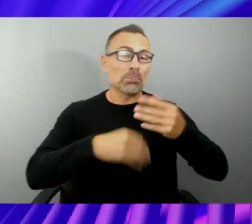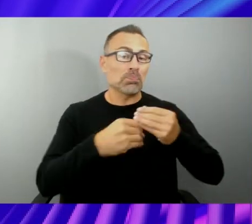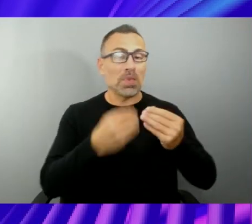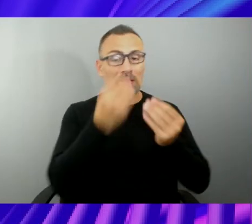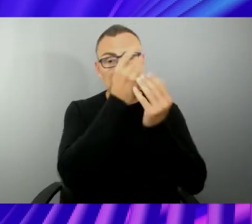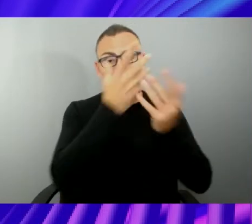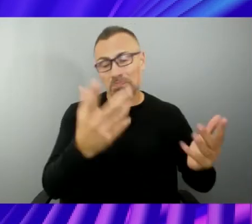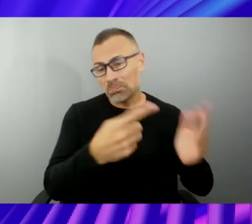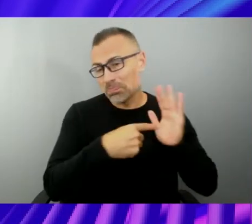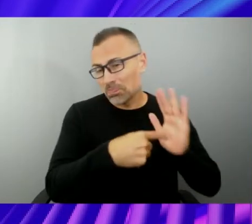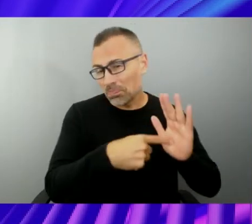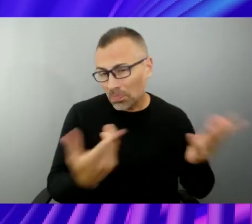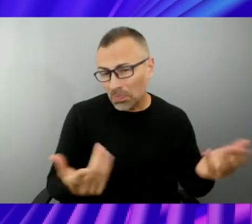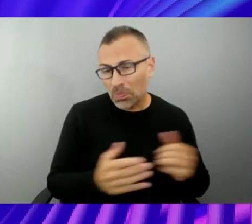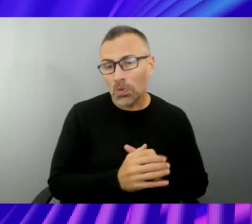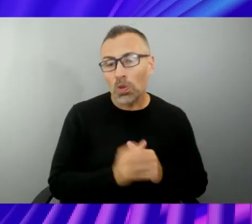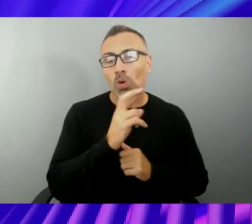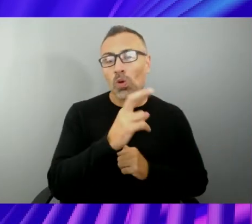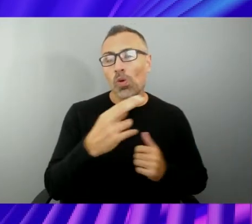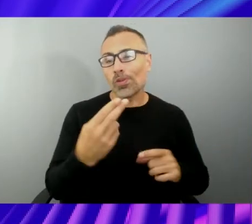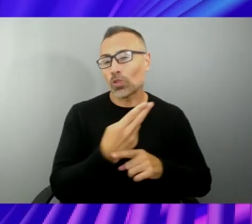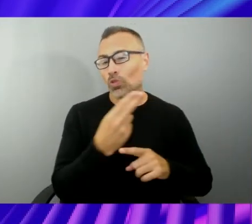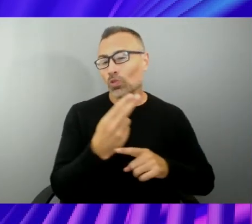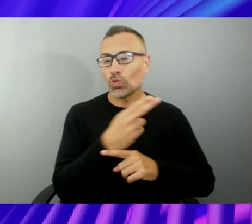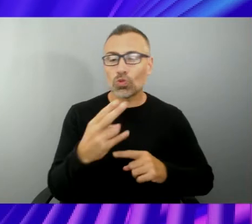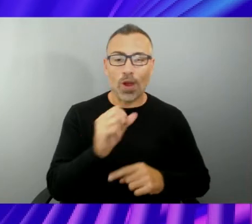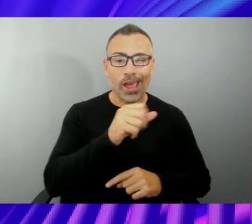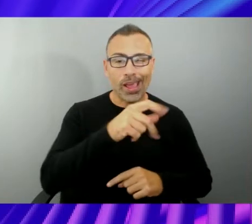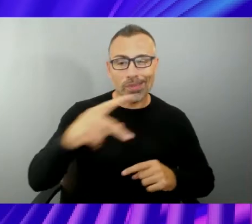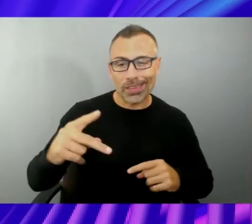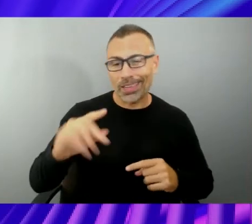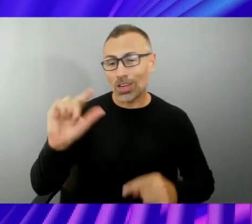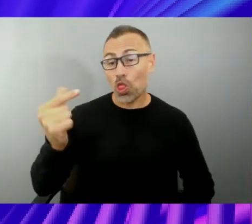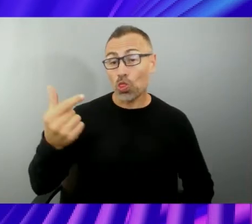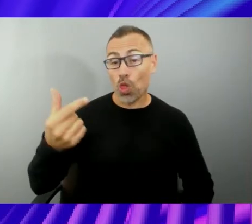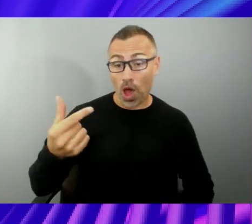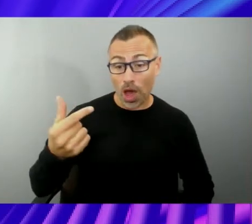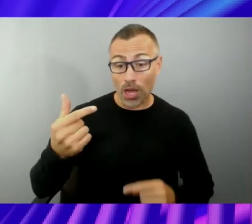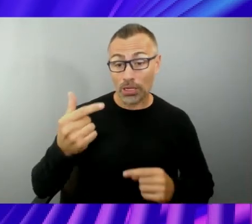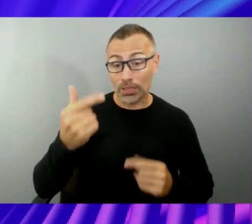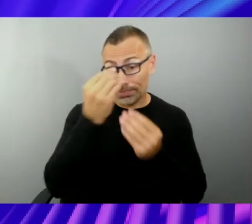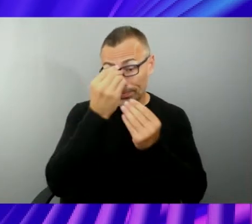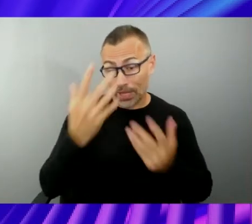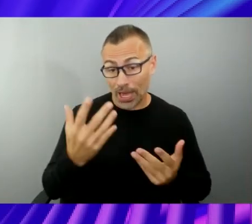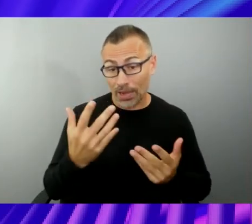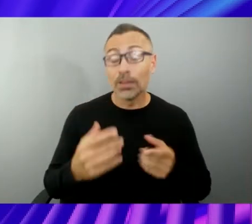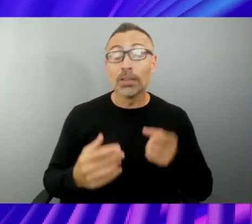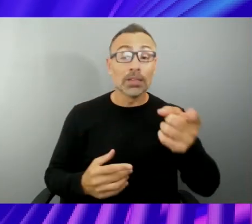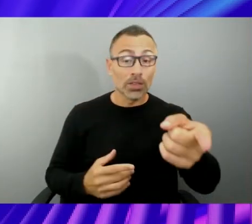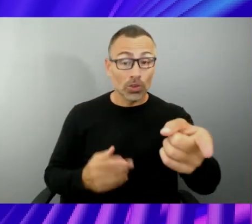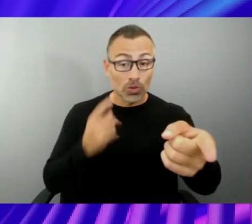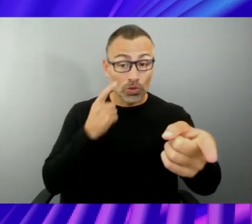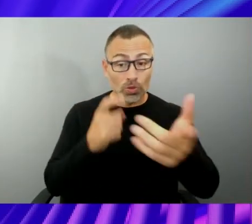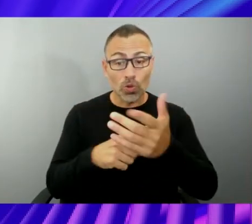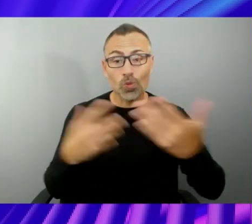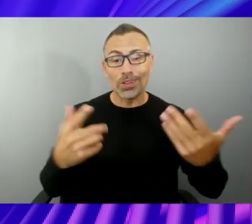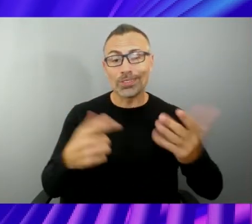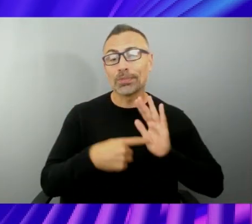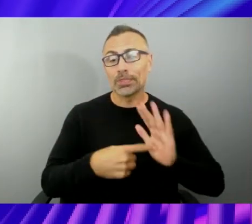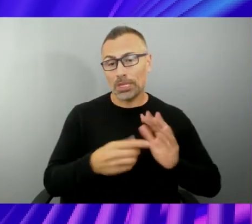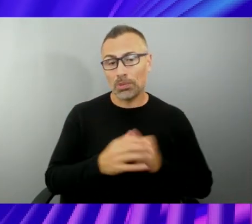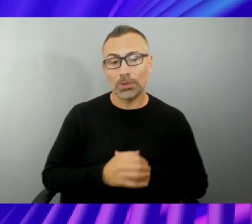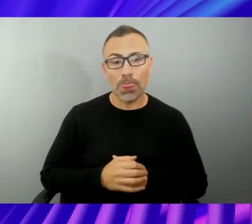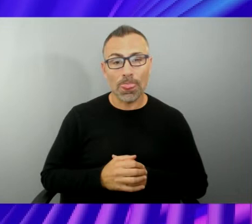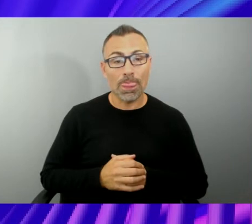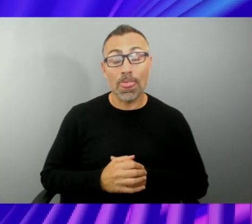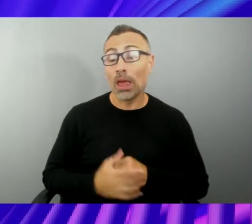can ingest your application log data, and then there are some sample applications here. Yeah. This is how you can basically create a